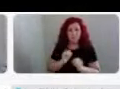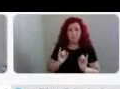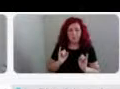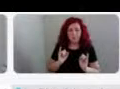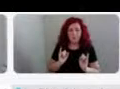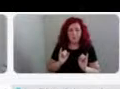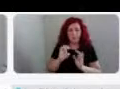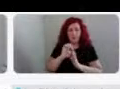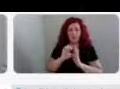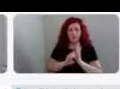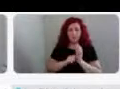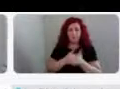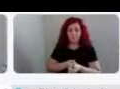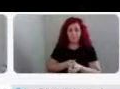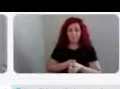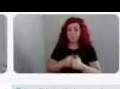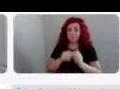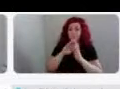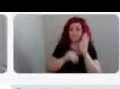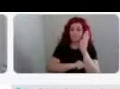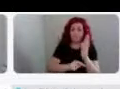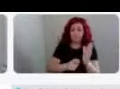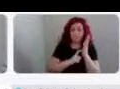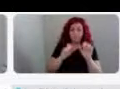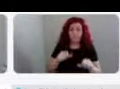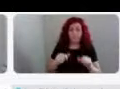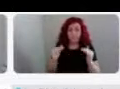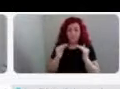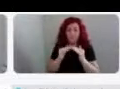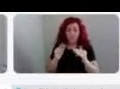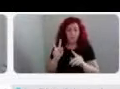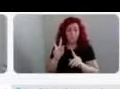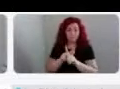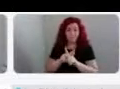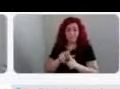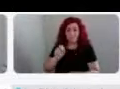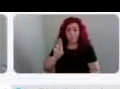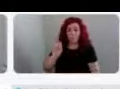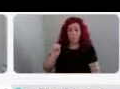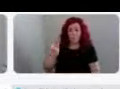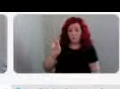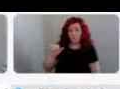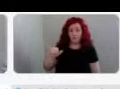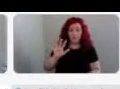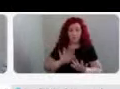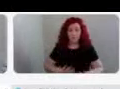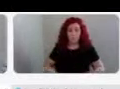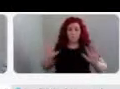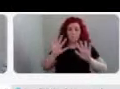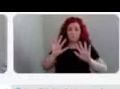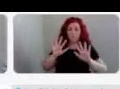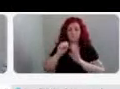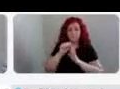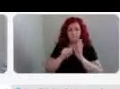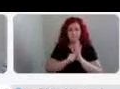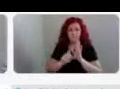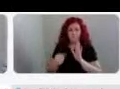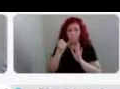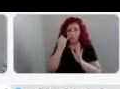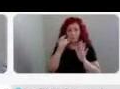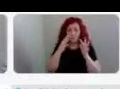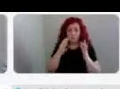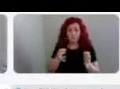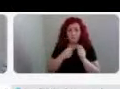ethically constitutional criteria can be fairly applied in oro valley and statewide but only if you choose to do